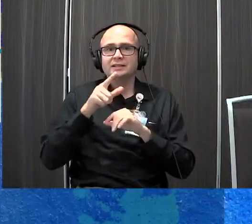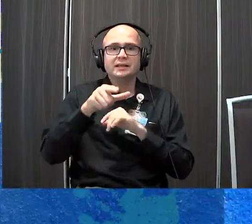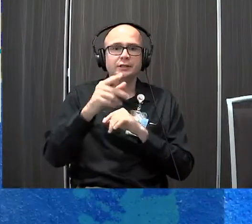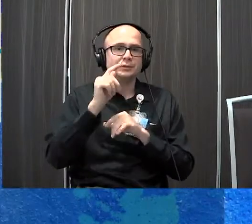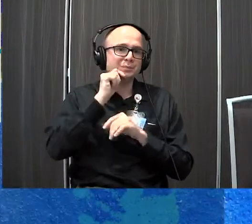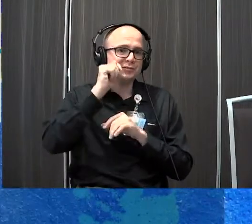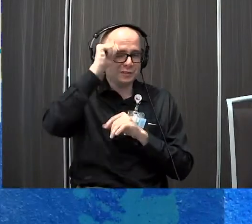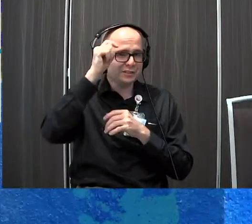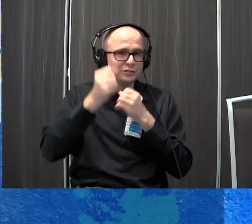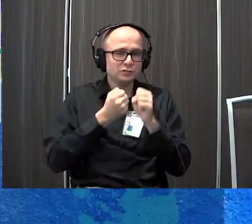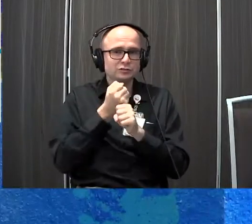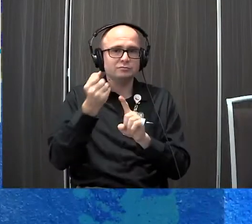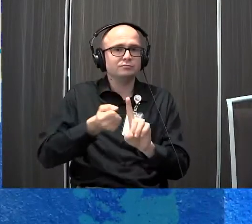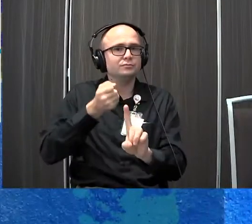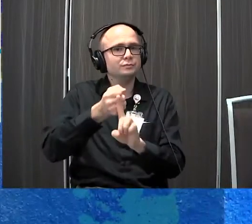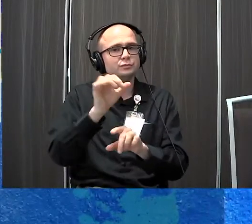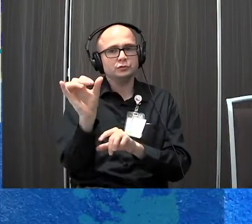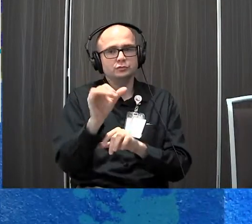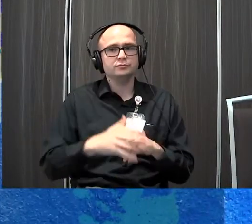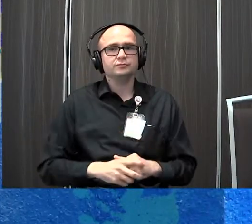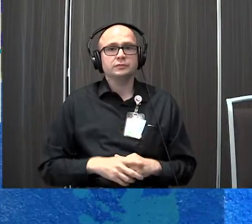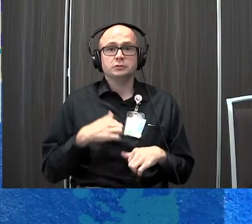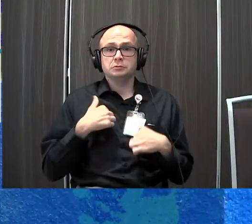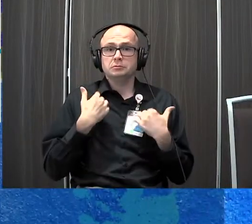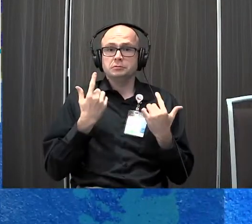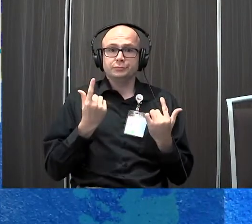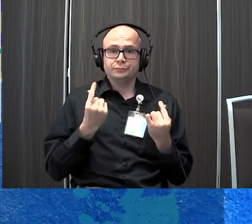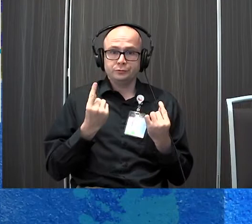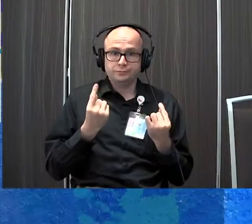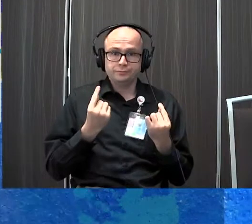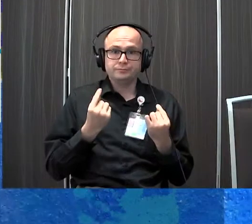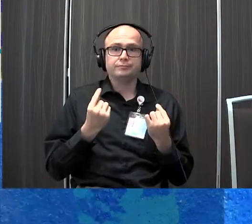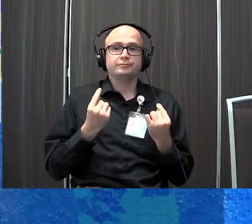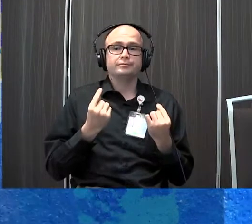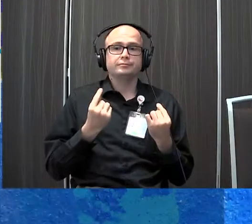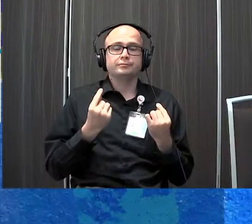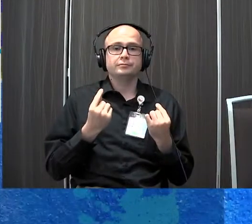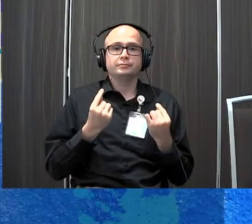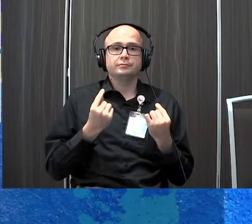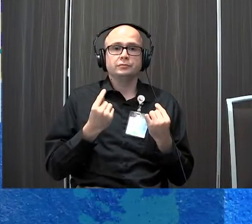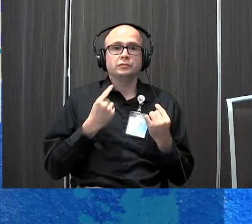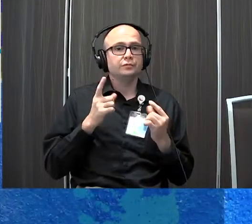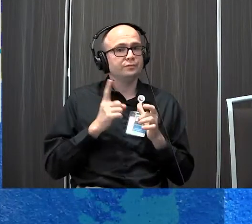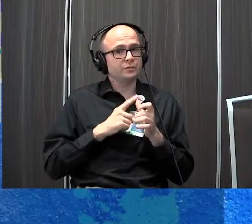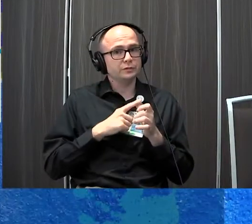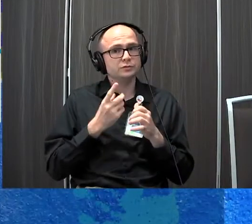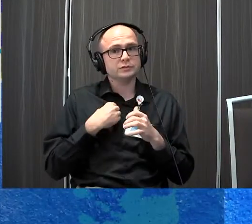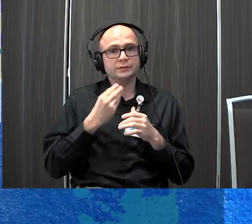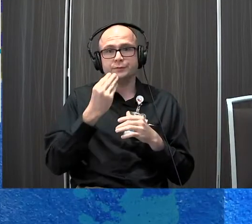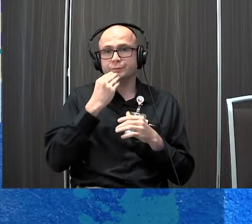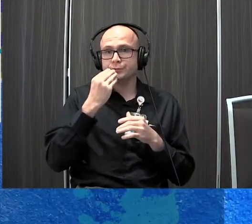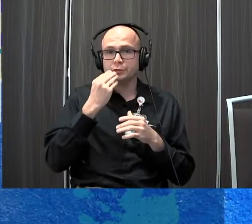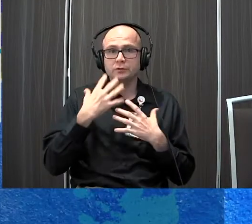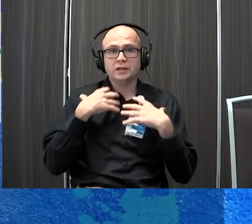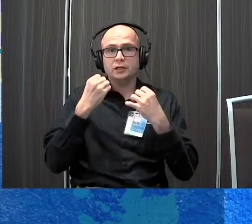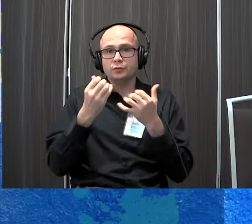may factor in as well. So what can we do about it? Well, first of all, we need to optimize nutrition and